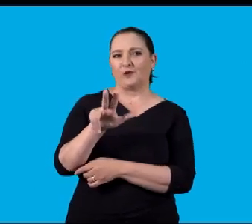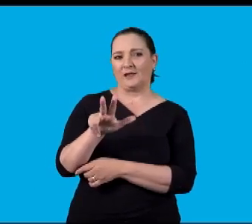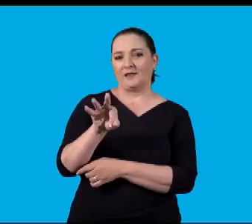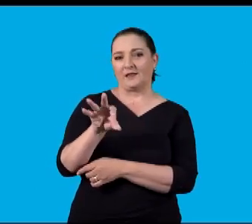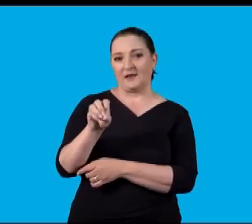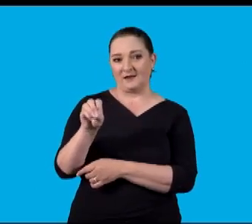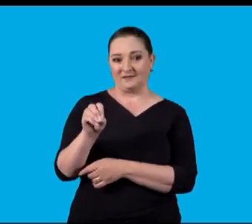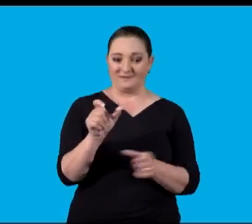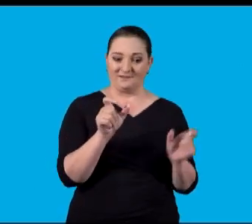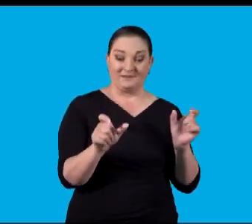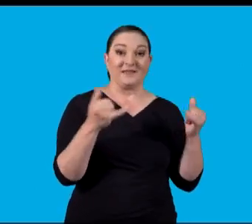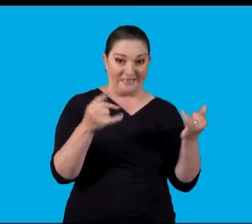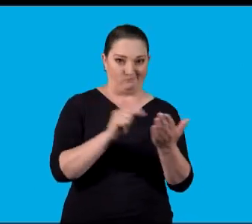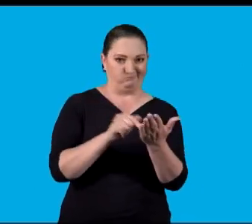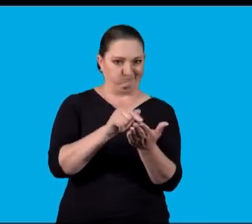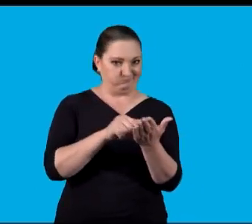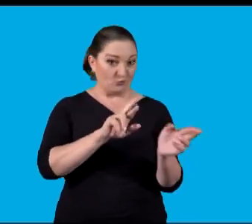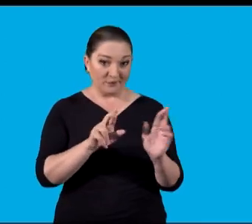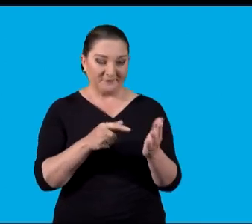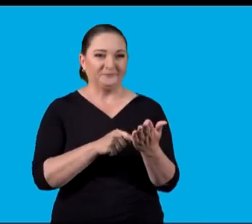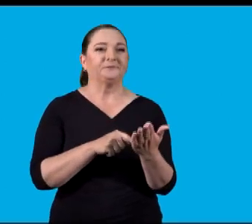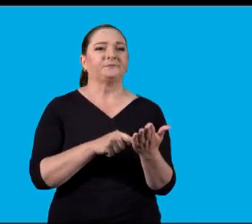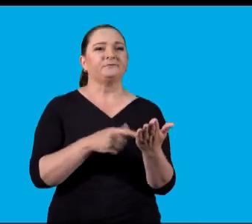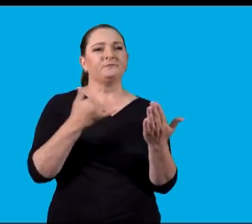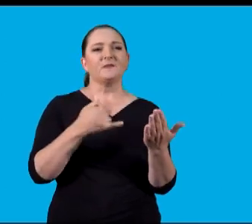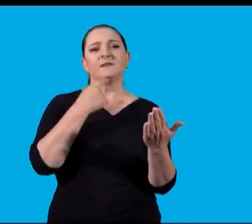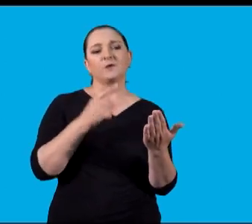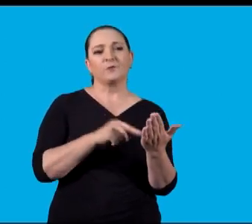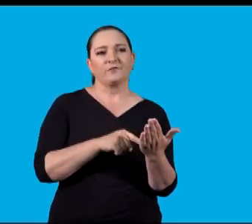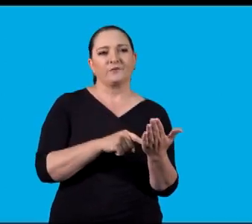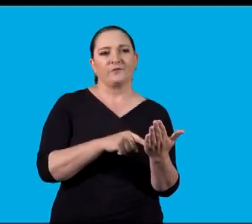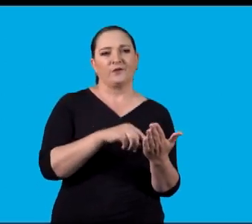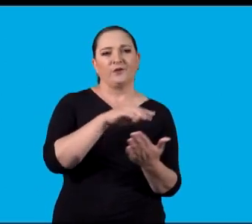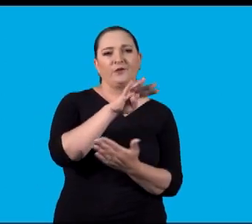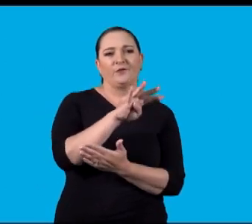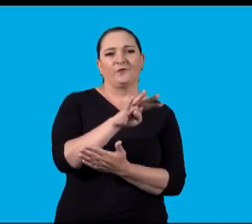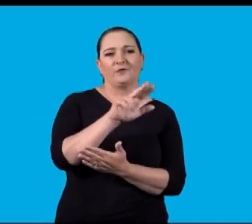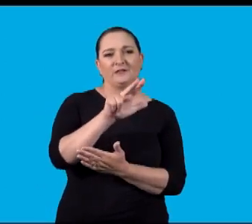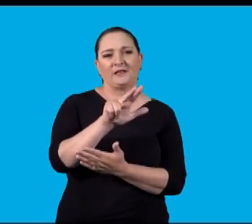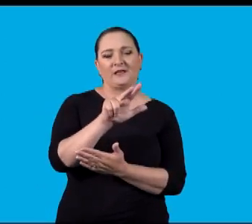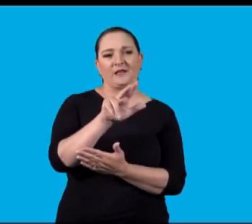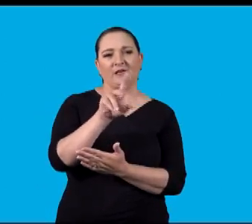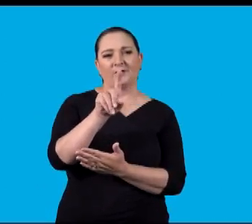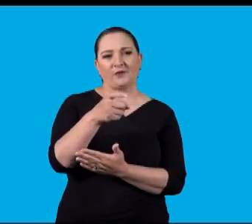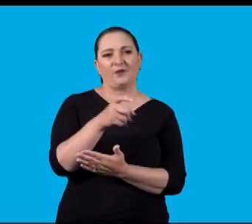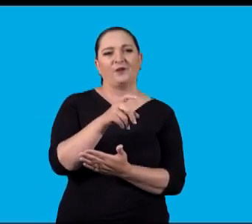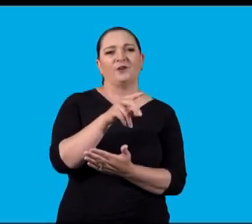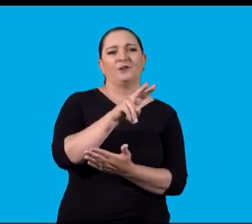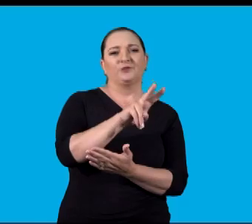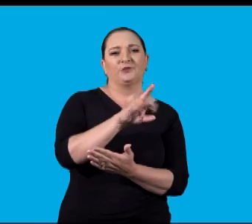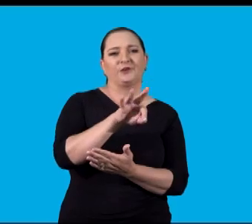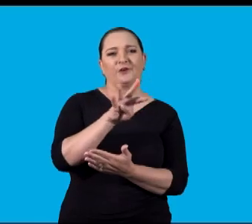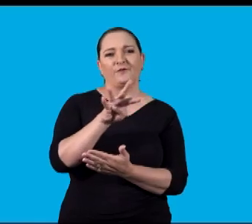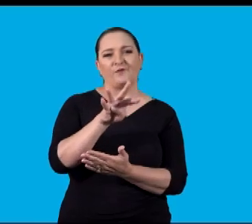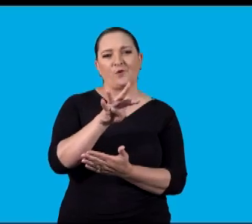9,528,300. Now, I need those calculators now. Let's see. So you're going to say 48 plus 234